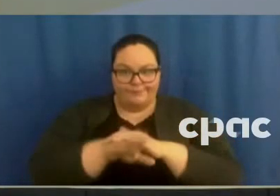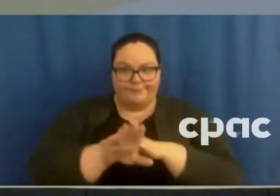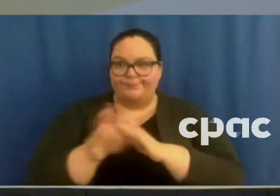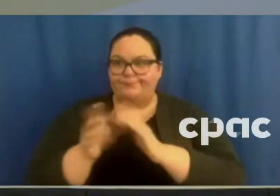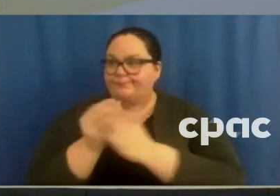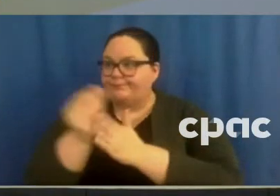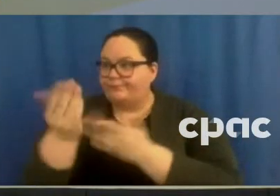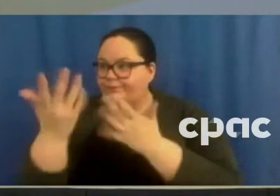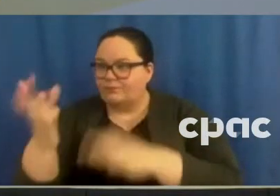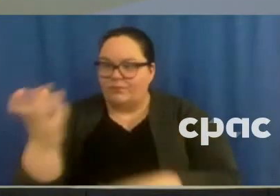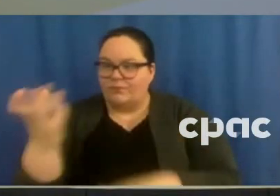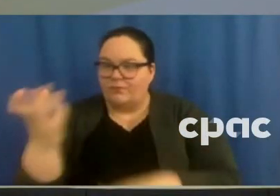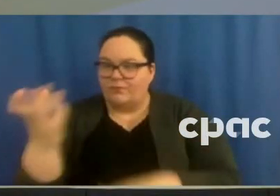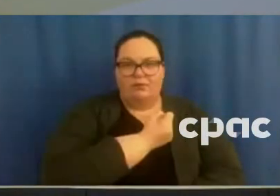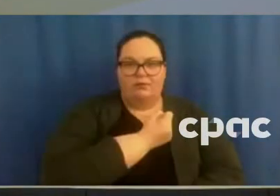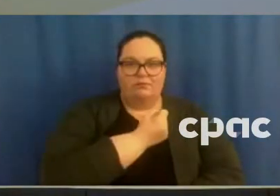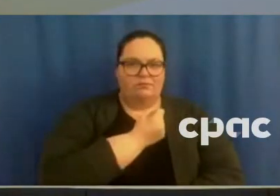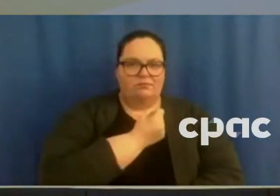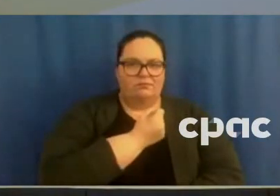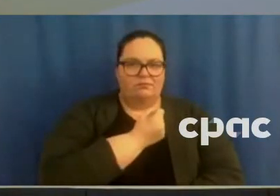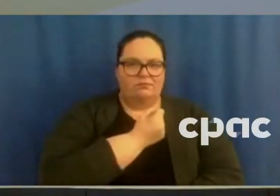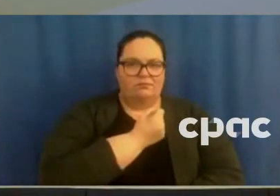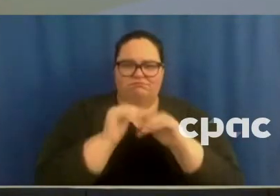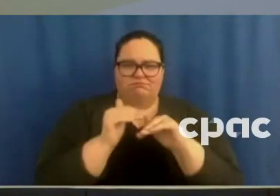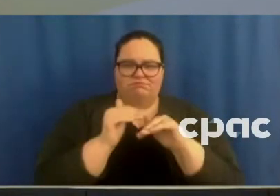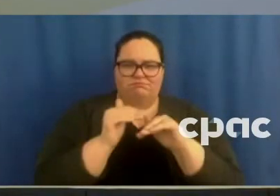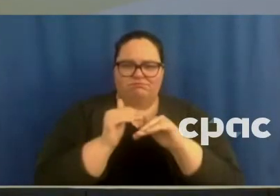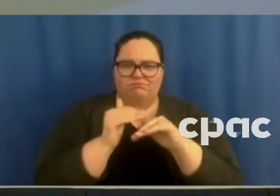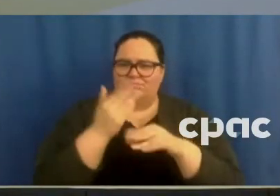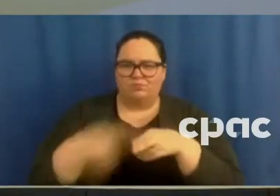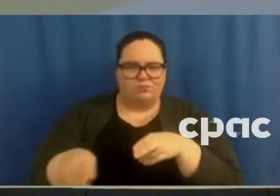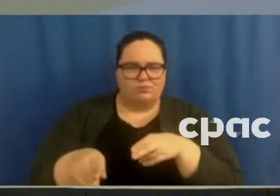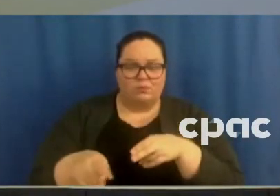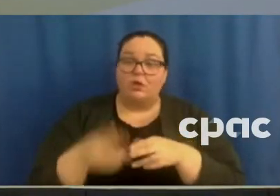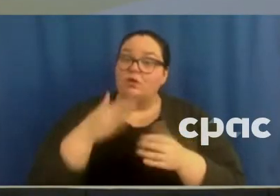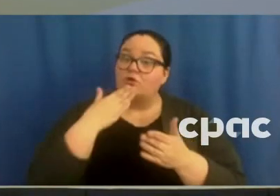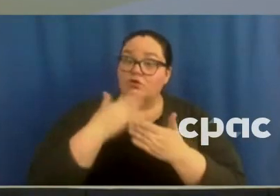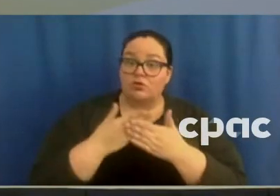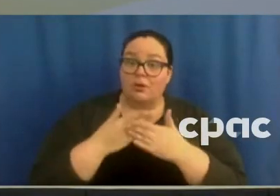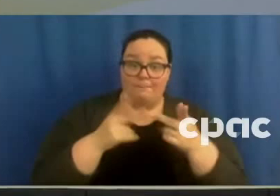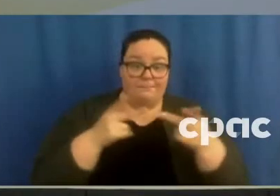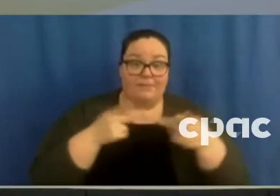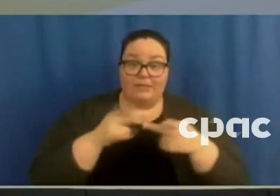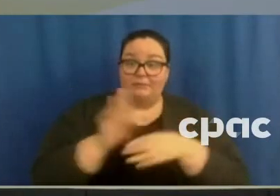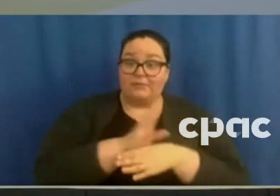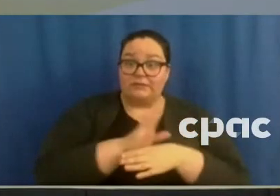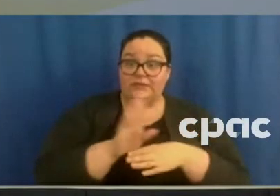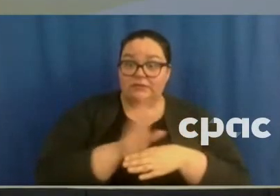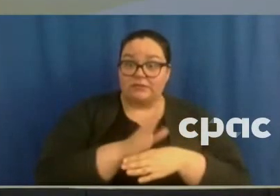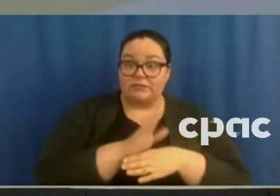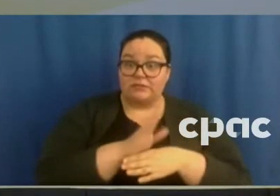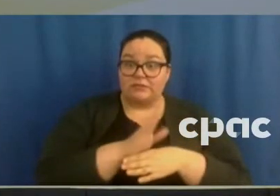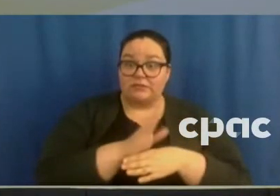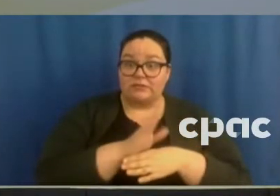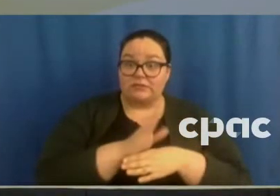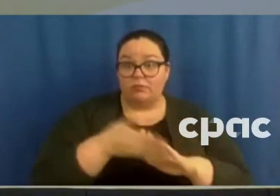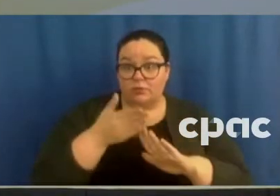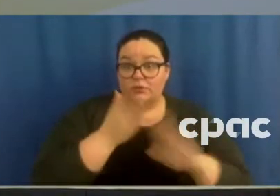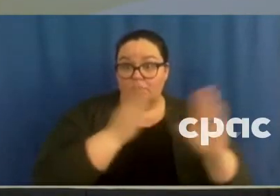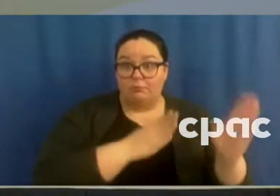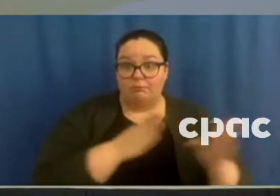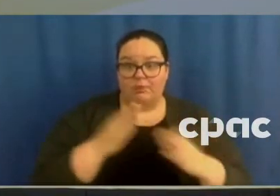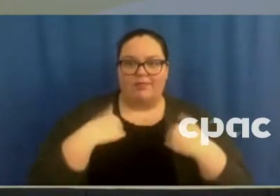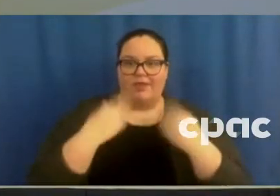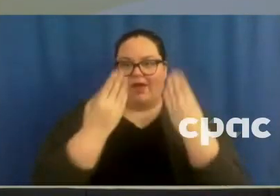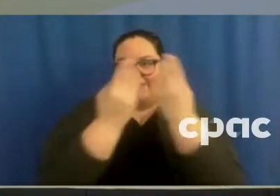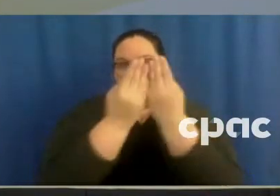A lot of these public places have good operational plans and sometimes protective barriers, for instance. So